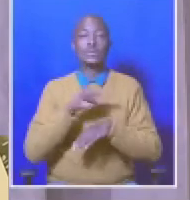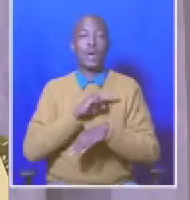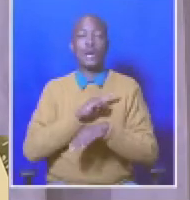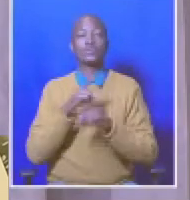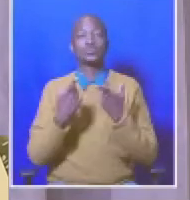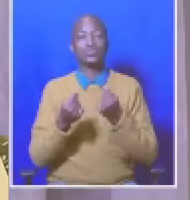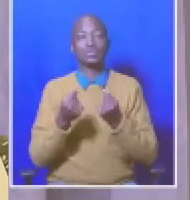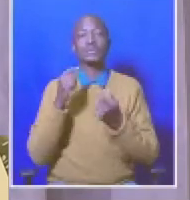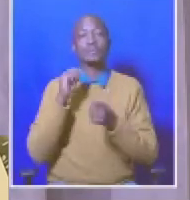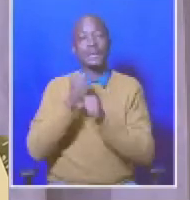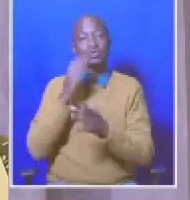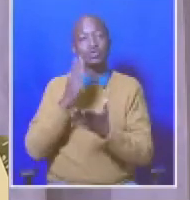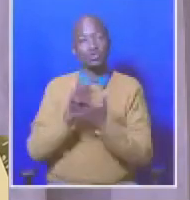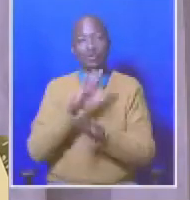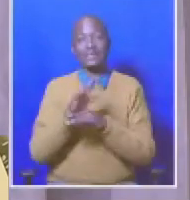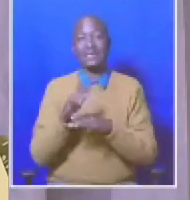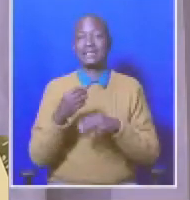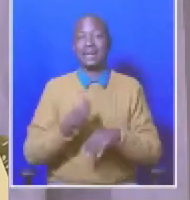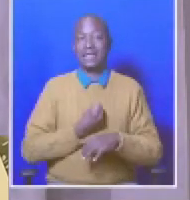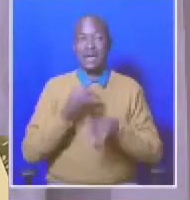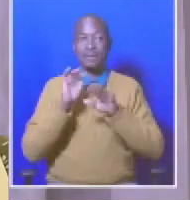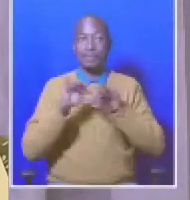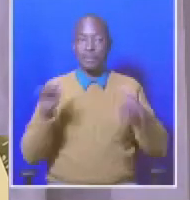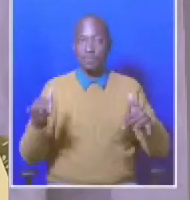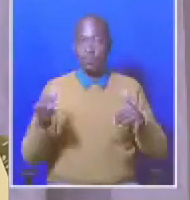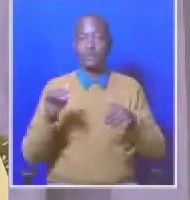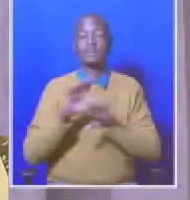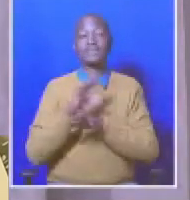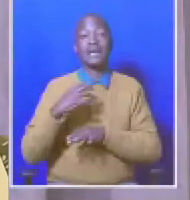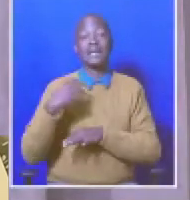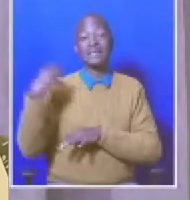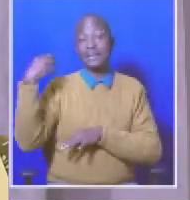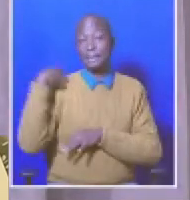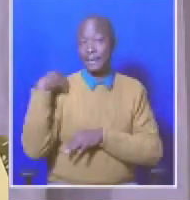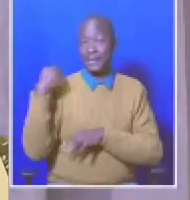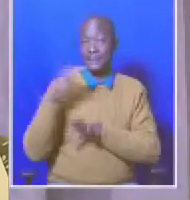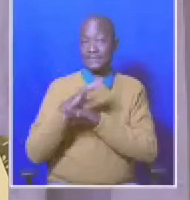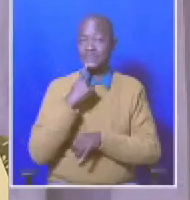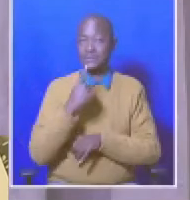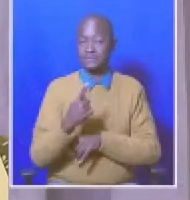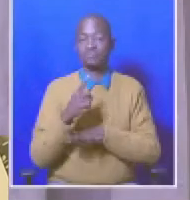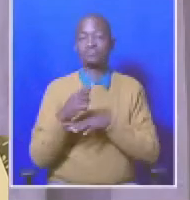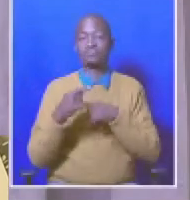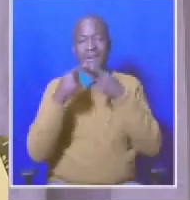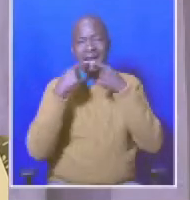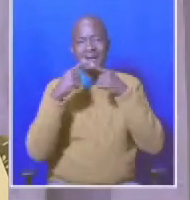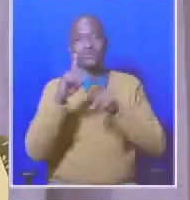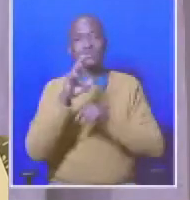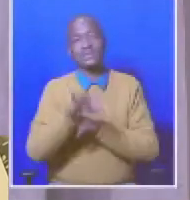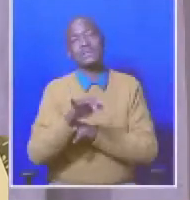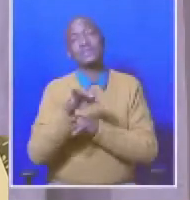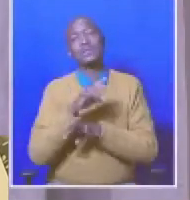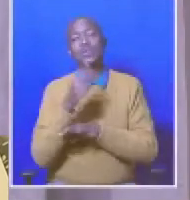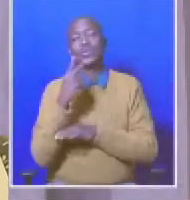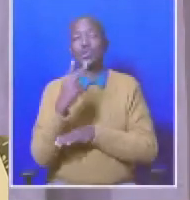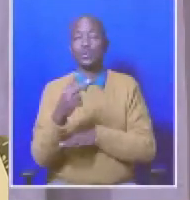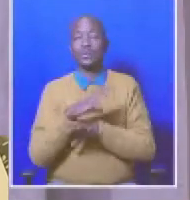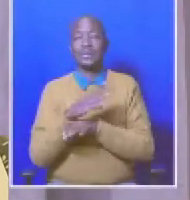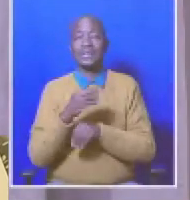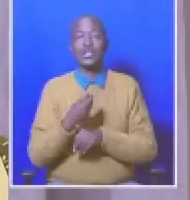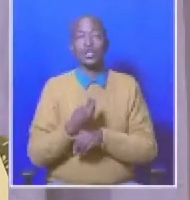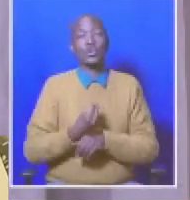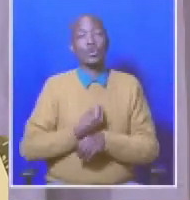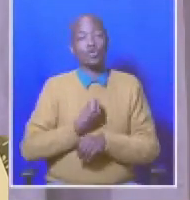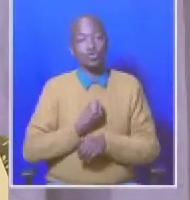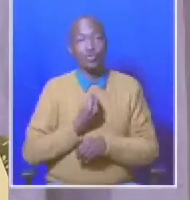people, but also the minister has also announced that they are looking at what they call youth not in